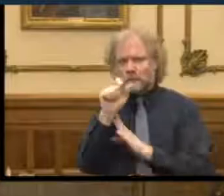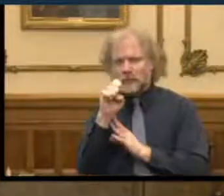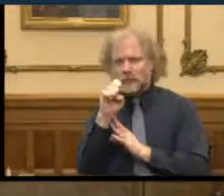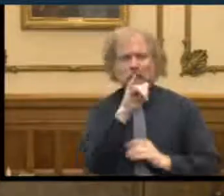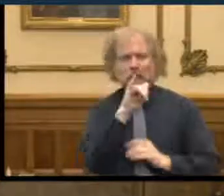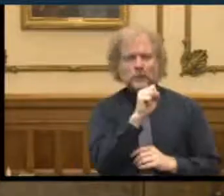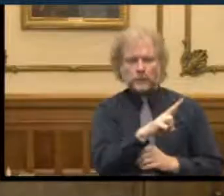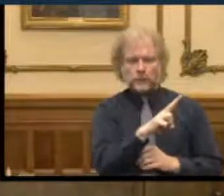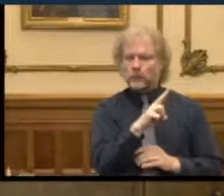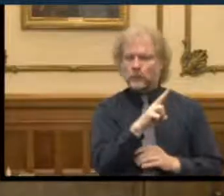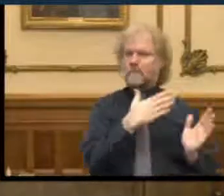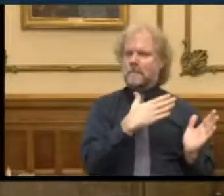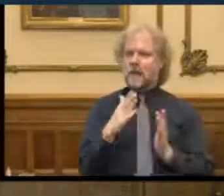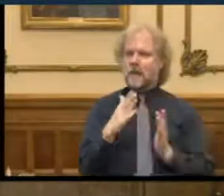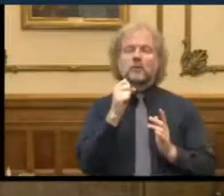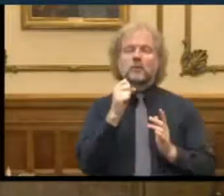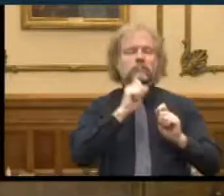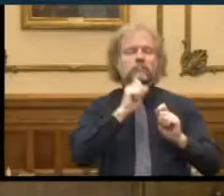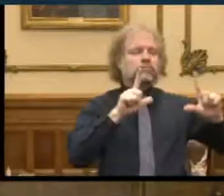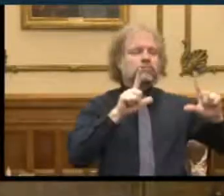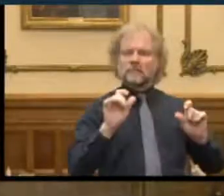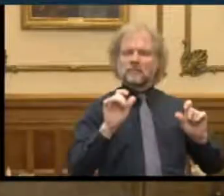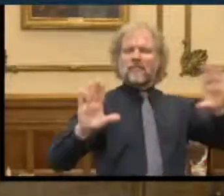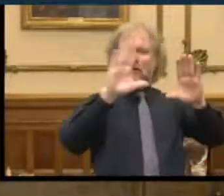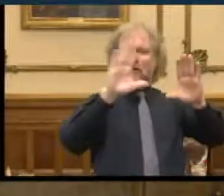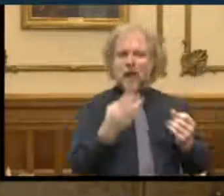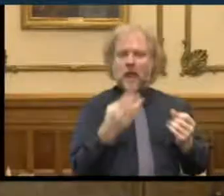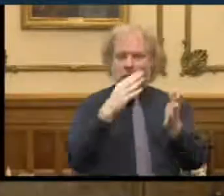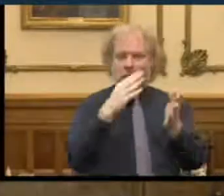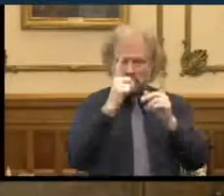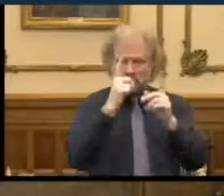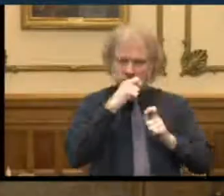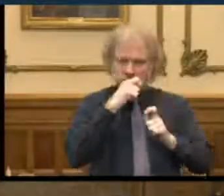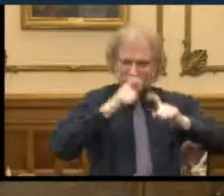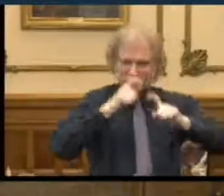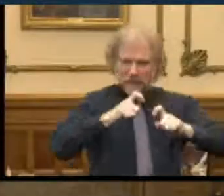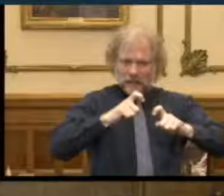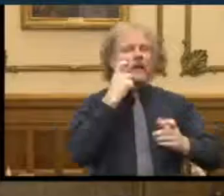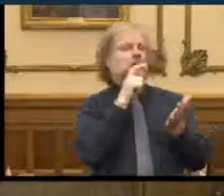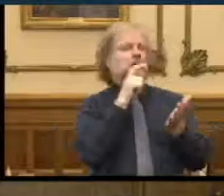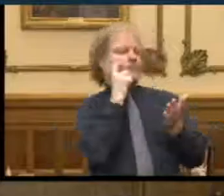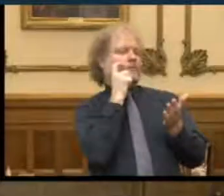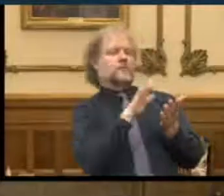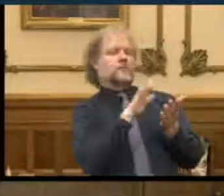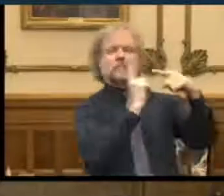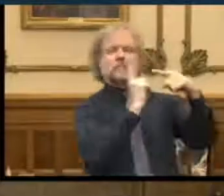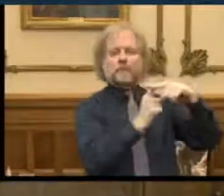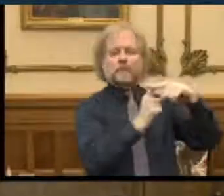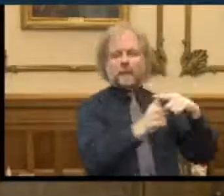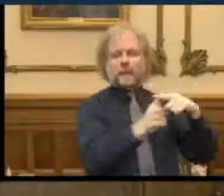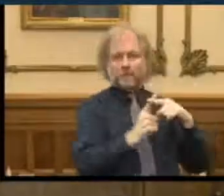on there. So you can actually look and see the number of tests they're doing, and you can see the positivity of those tests. But they are included on our tests,